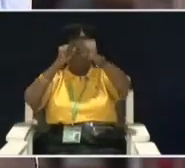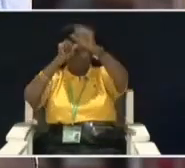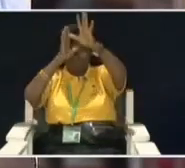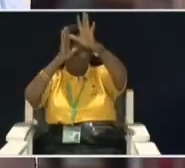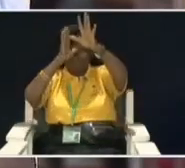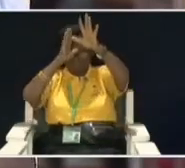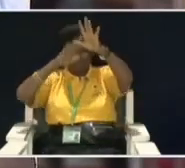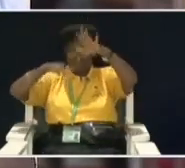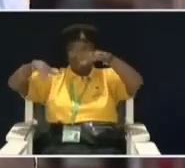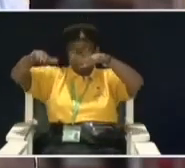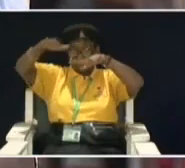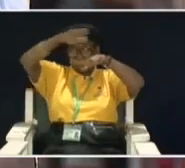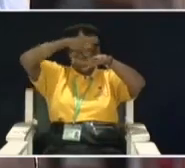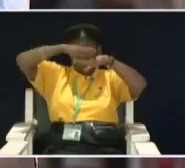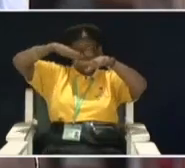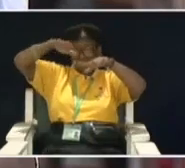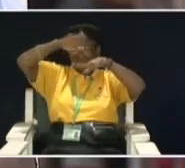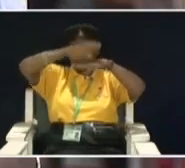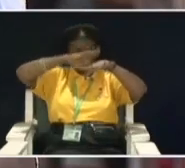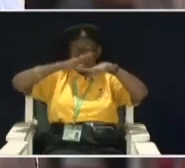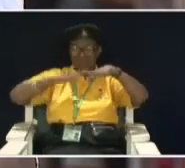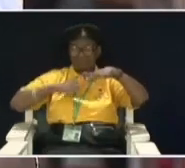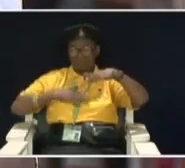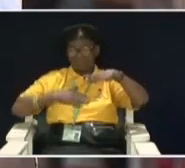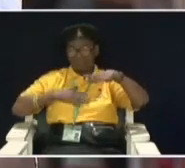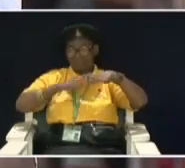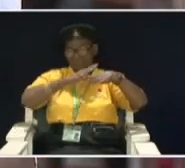cover my entire family